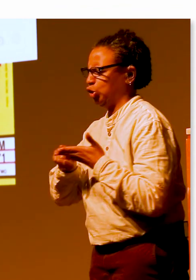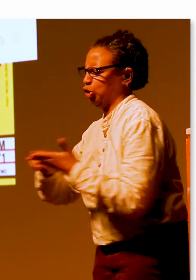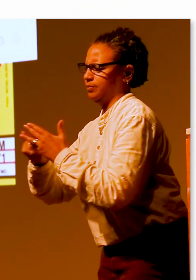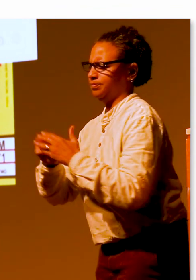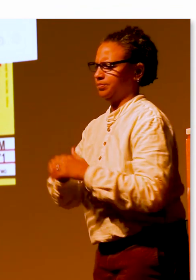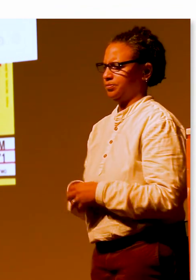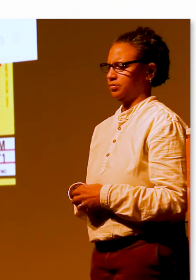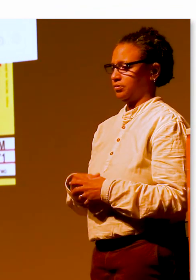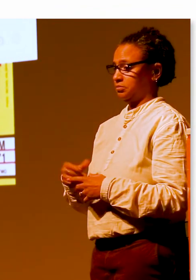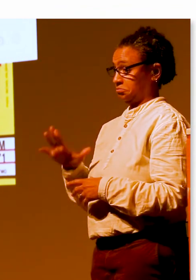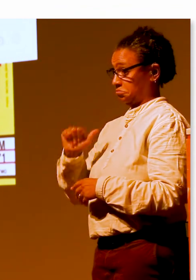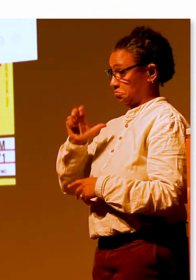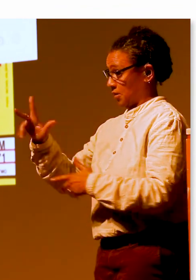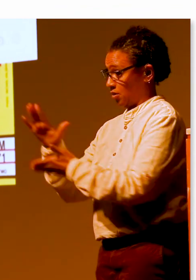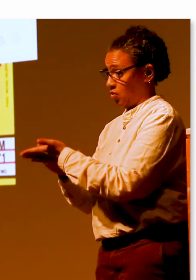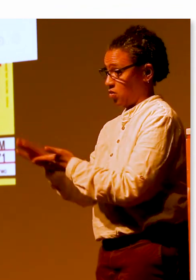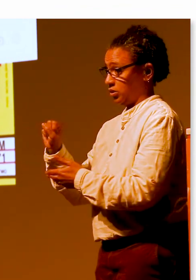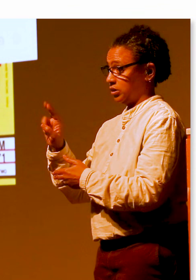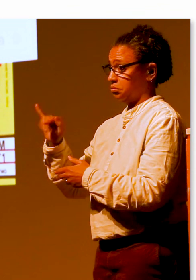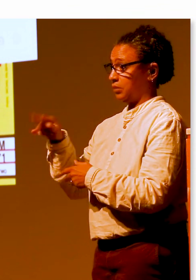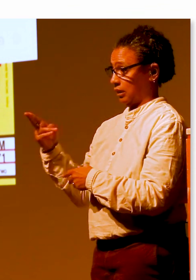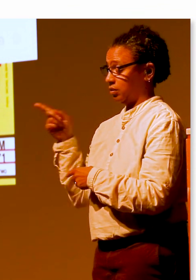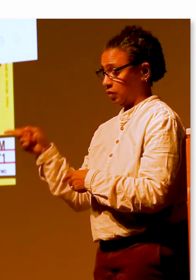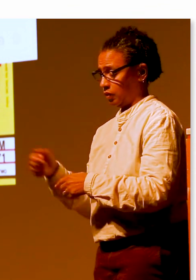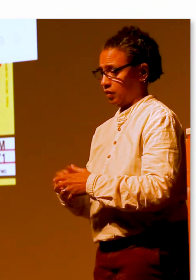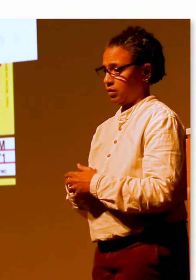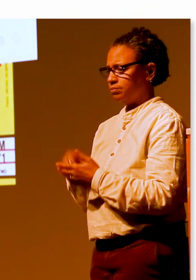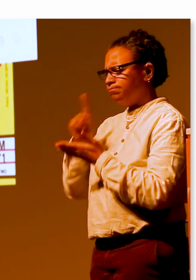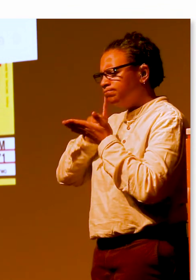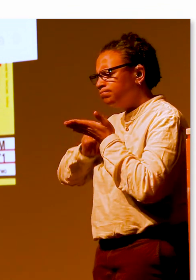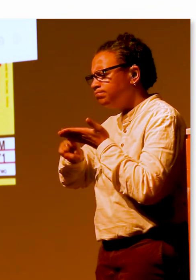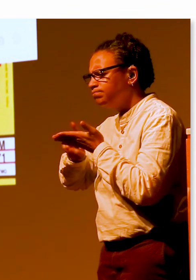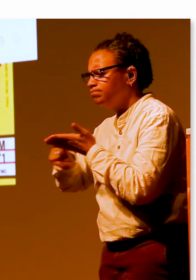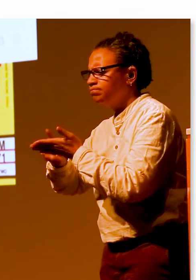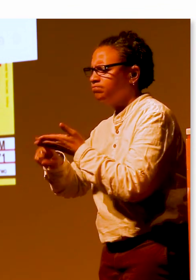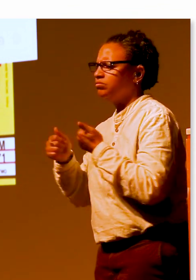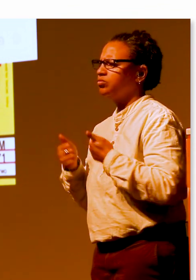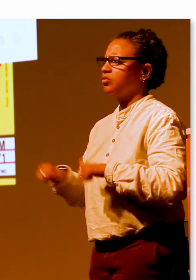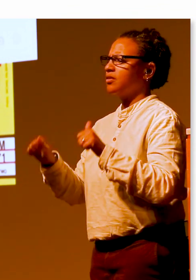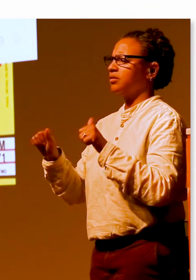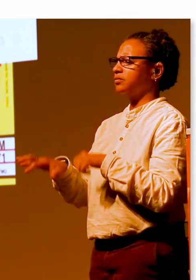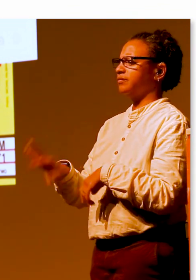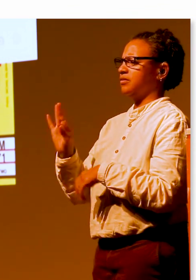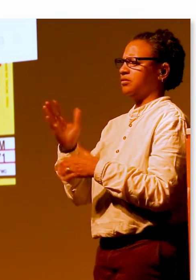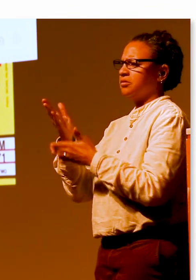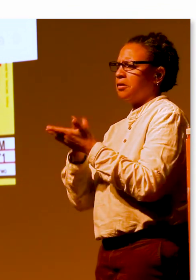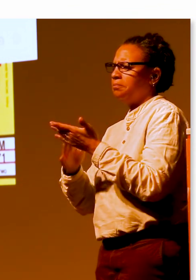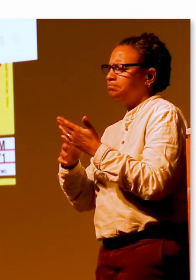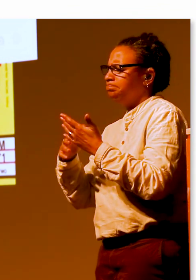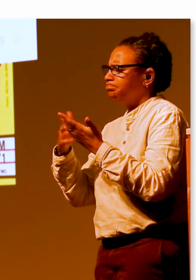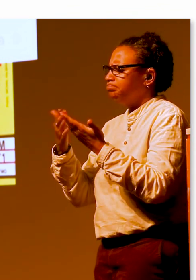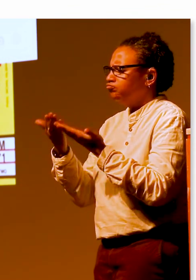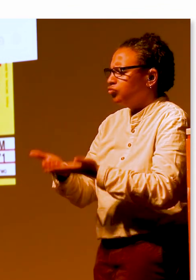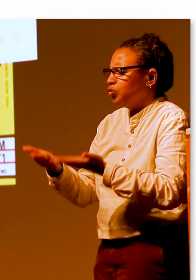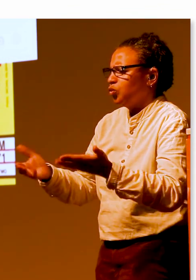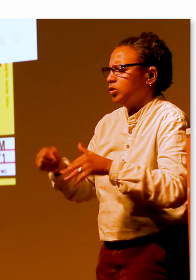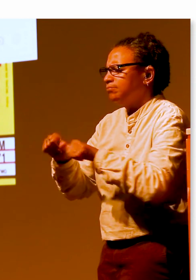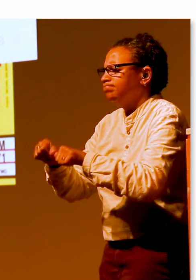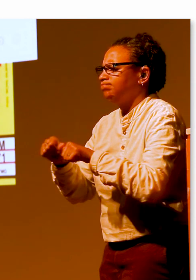Smith's campus, I was doing a lot of research to try to find some sort of resource to continue to learn, because I